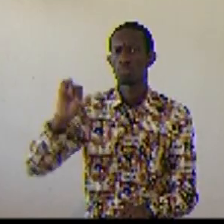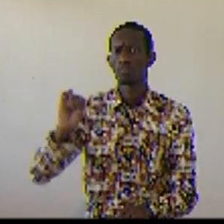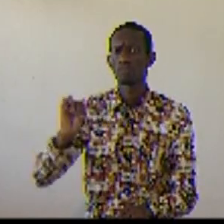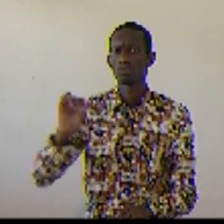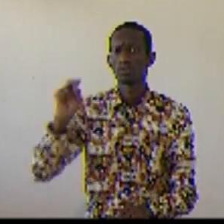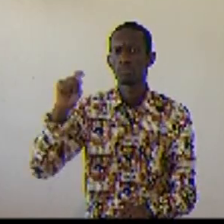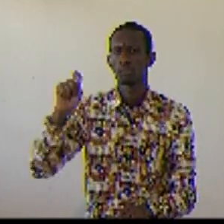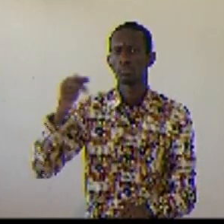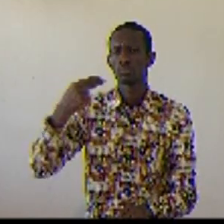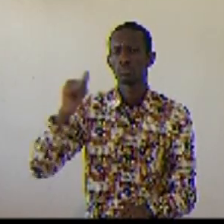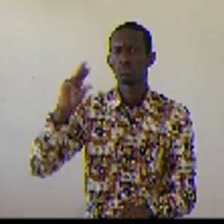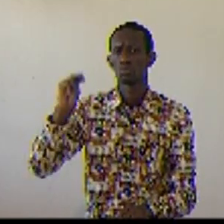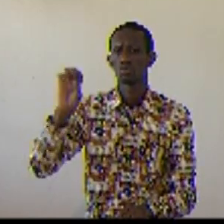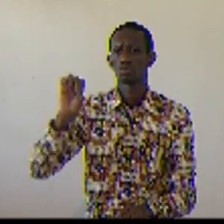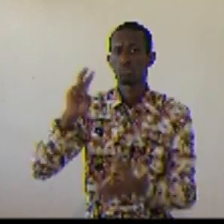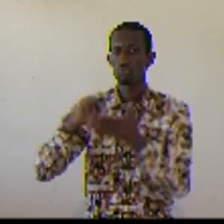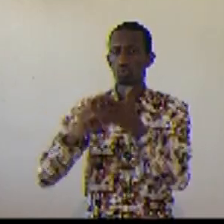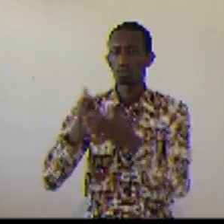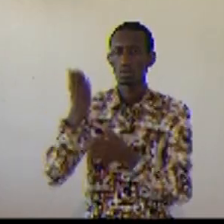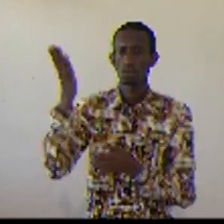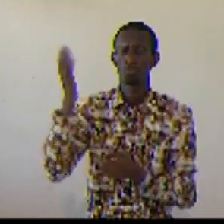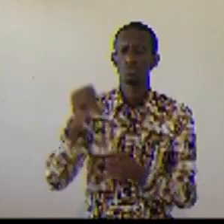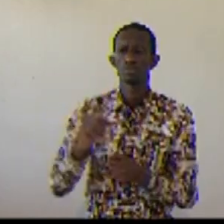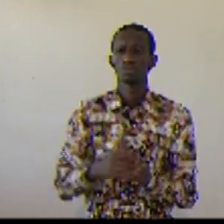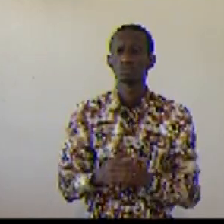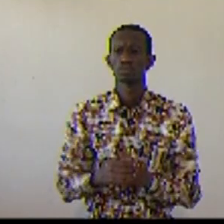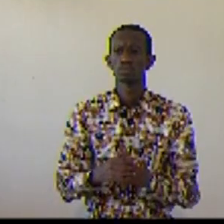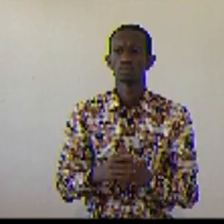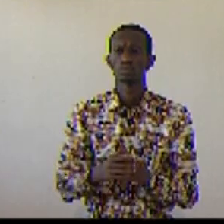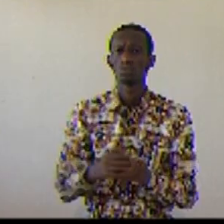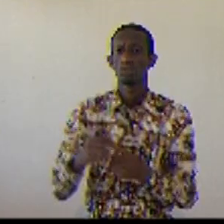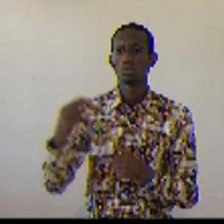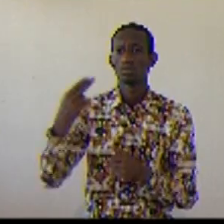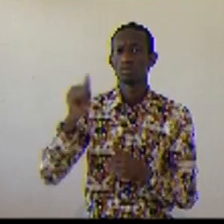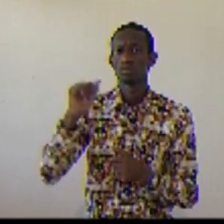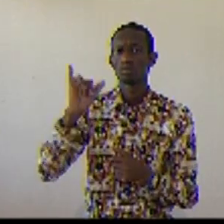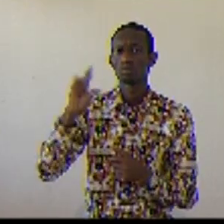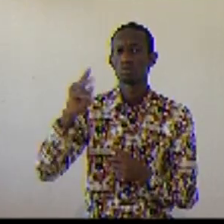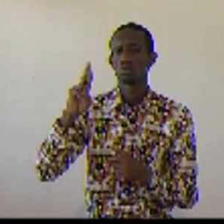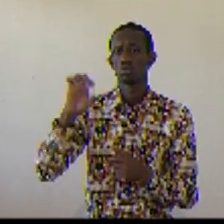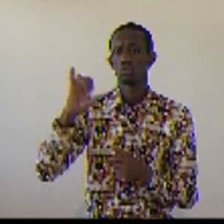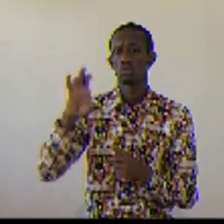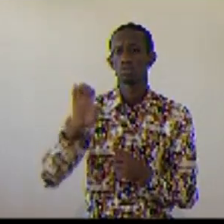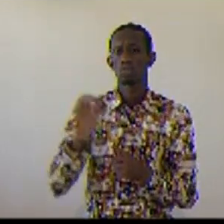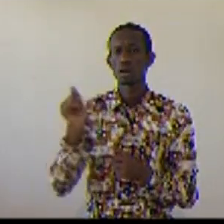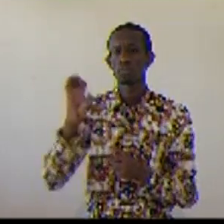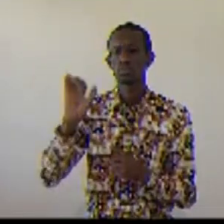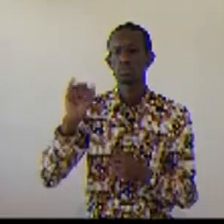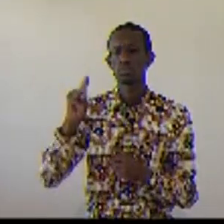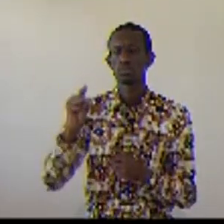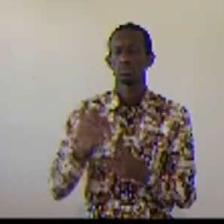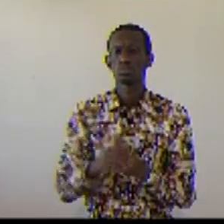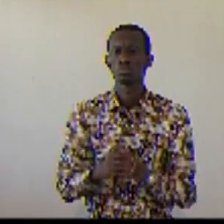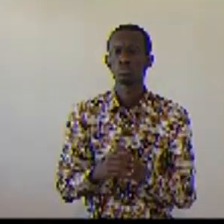the mixture difficult to see through. This is the reaction. The time taken for the cross to disappear from the view is measured. And then when